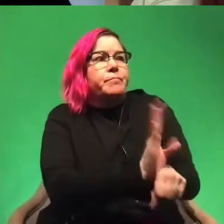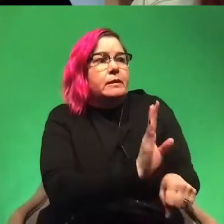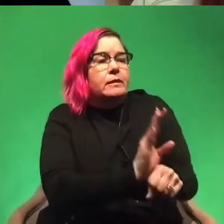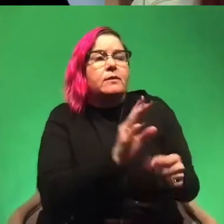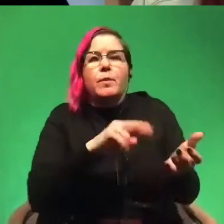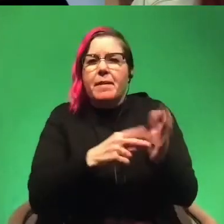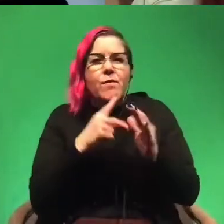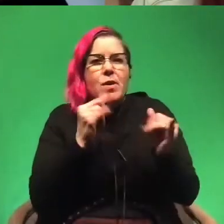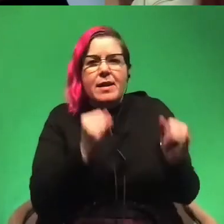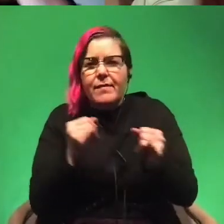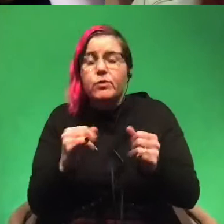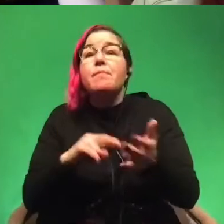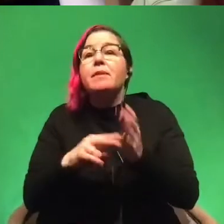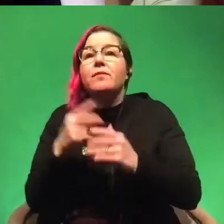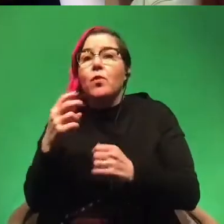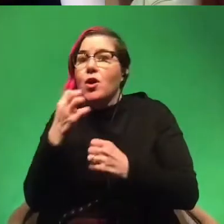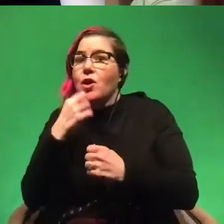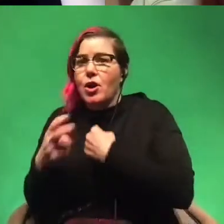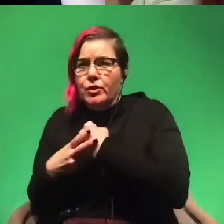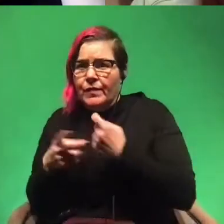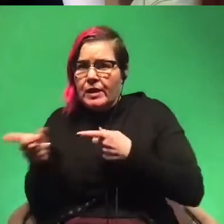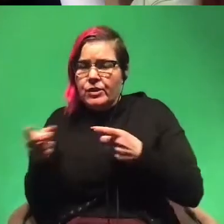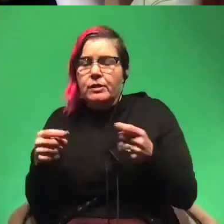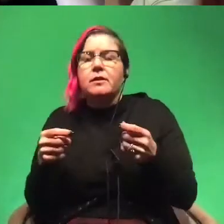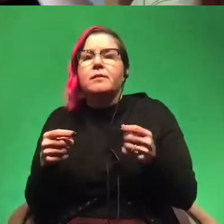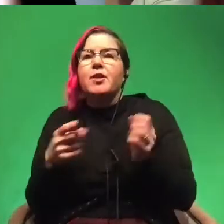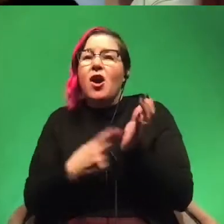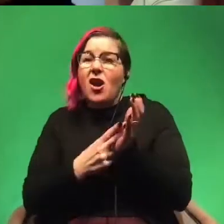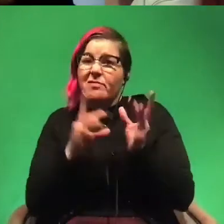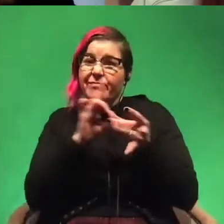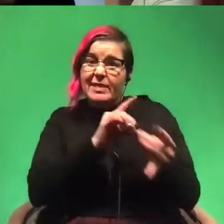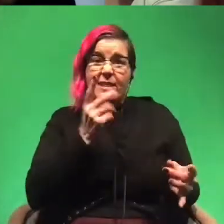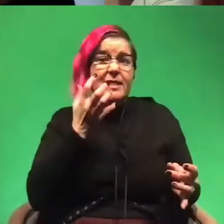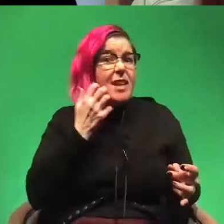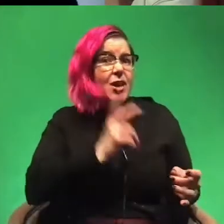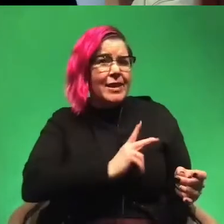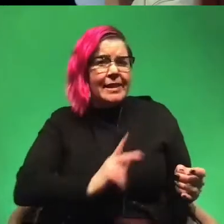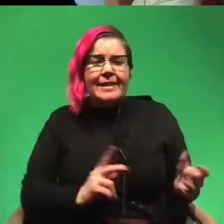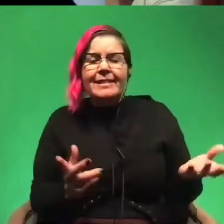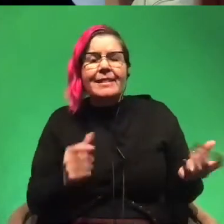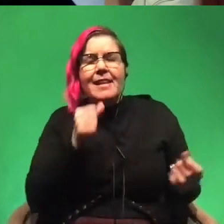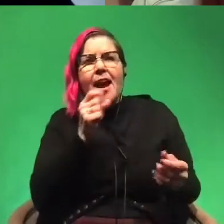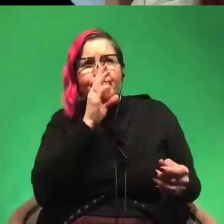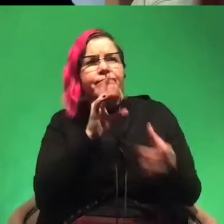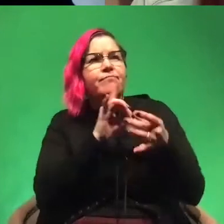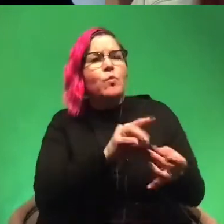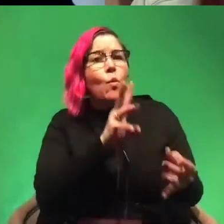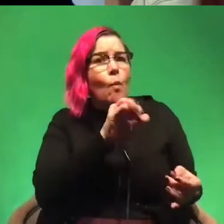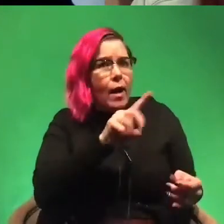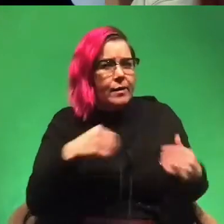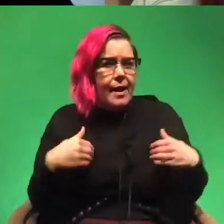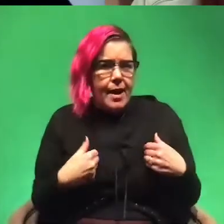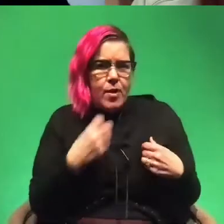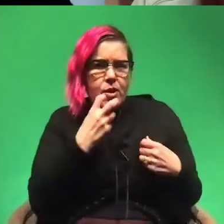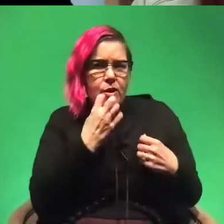individuals, and then what does that mean for conservation. Although realistically, I think in the case of Tiger King, it's not so much directly linked to wild animal conservation, which is what I